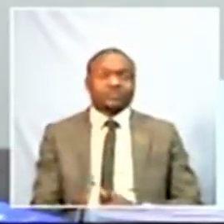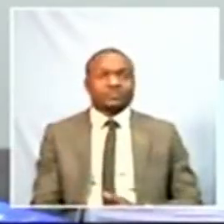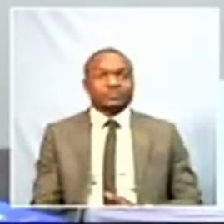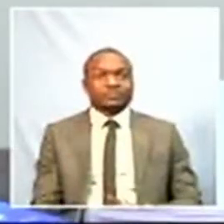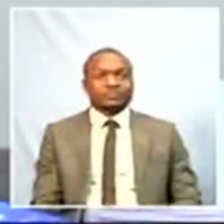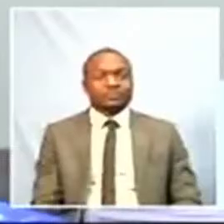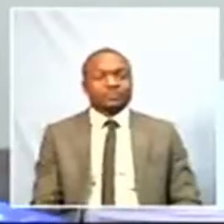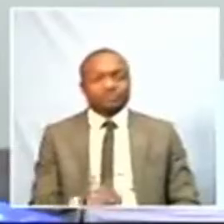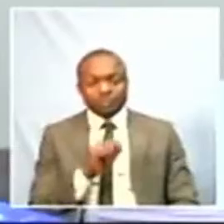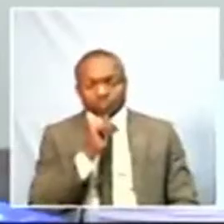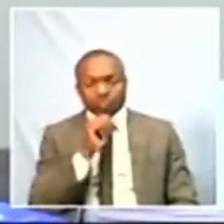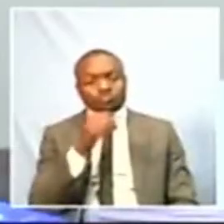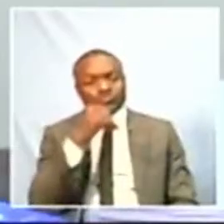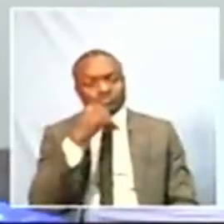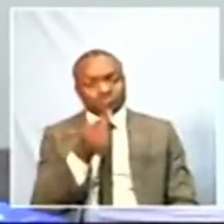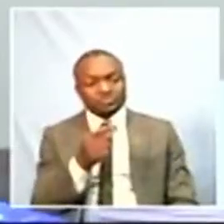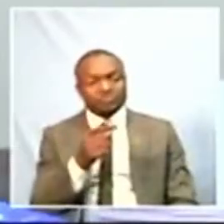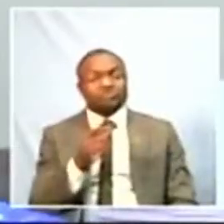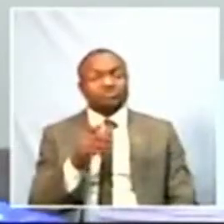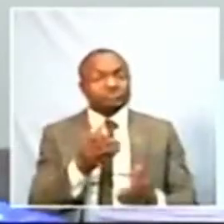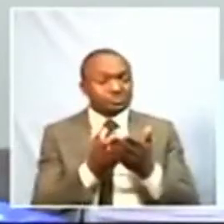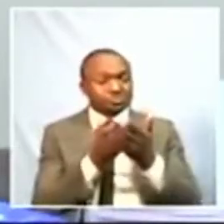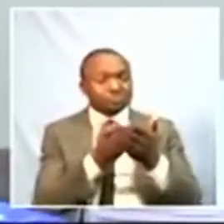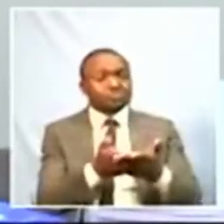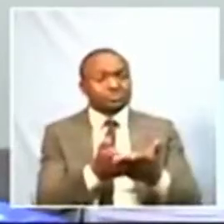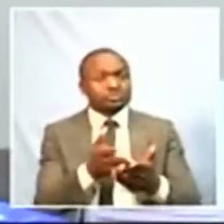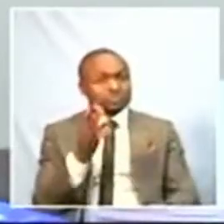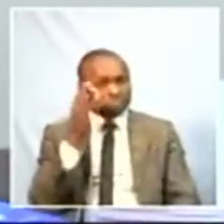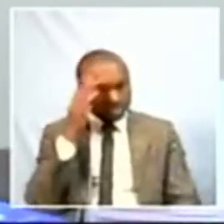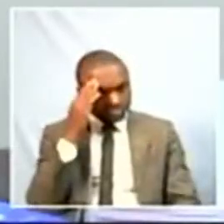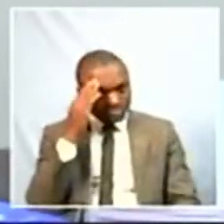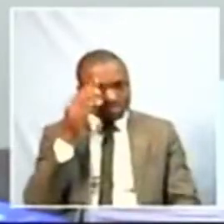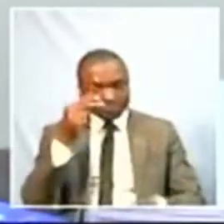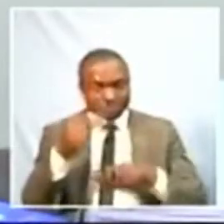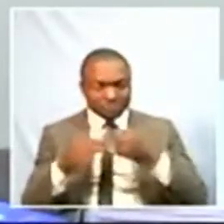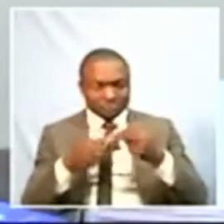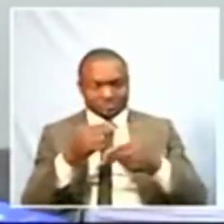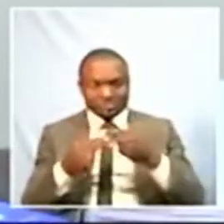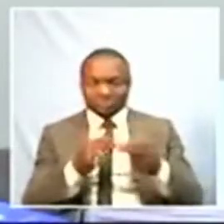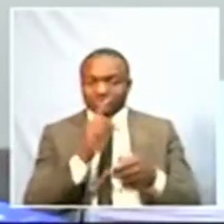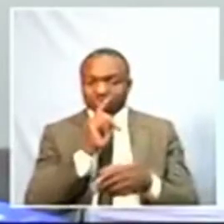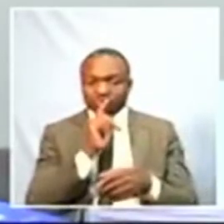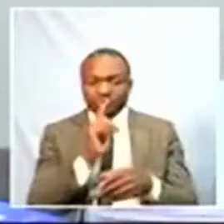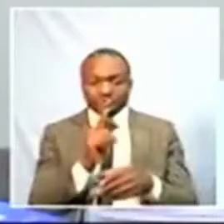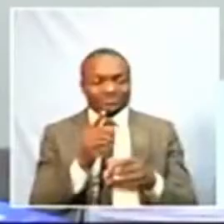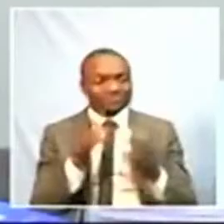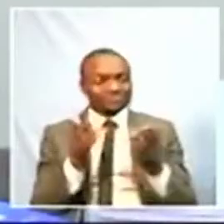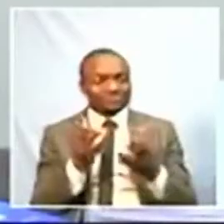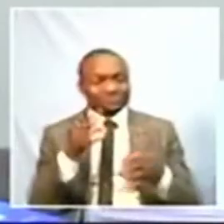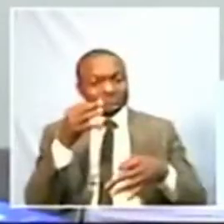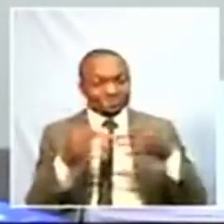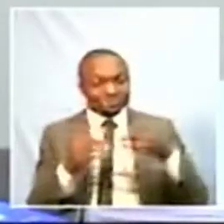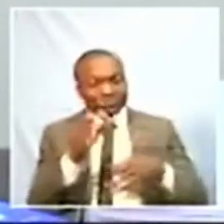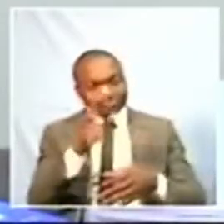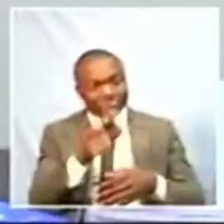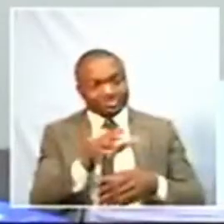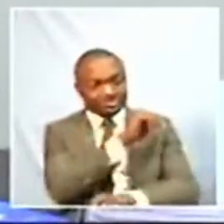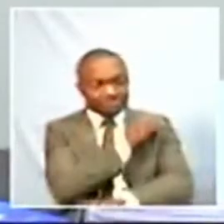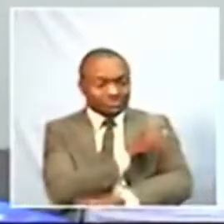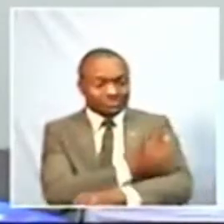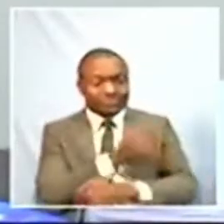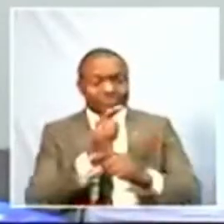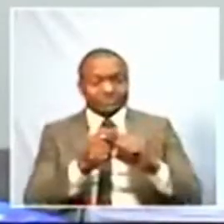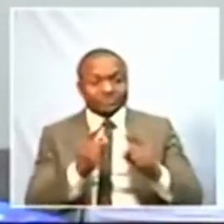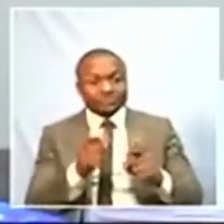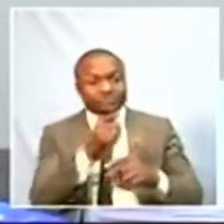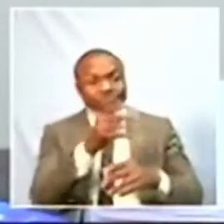So don't say, when you submit to say, no, I'm sure, then it means you're not sure if there was authority, yet you are the one that received